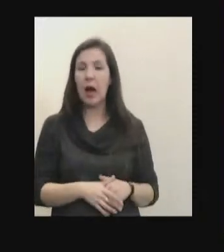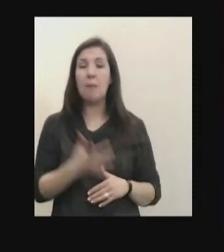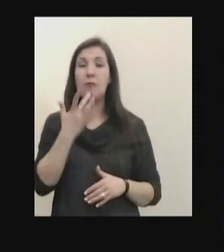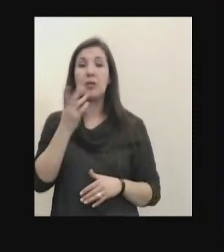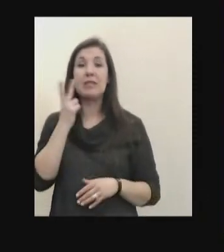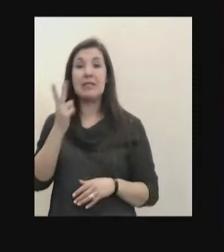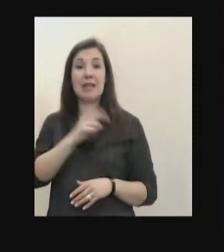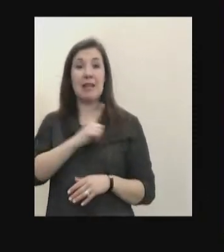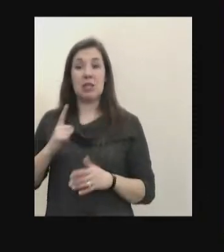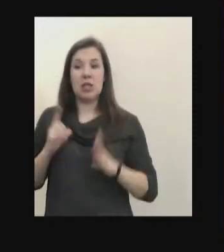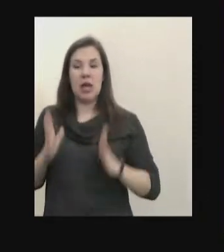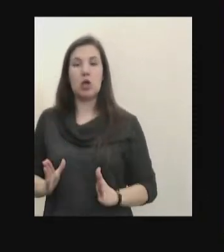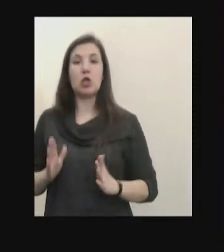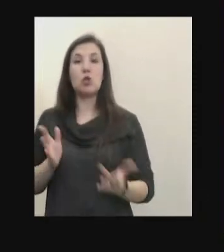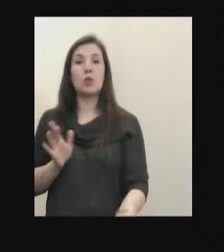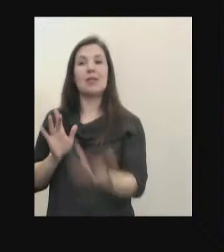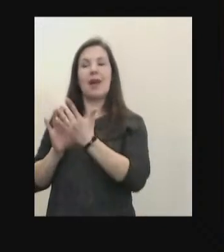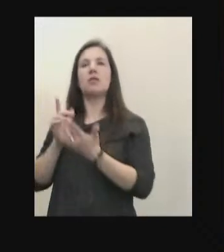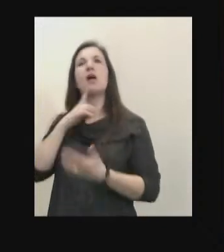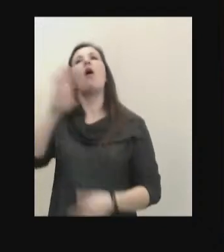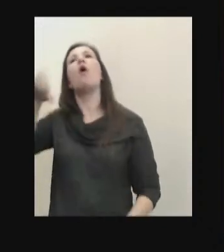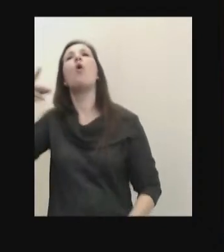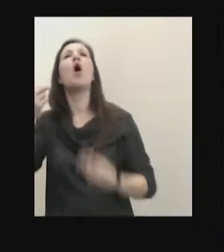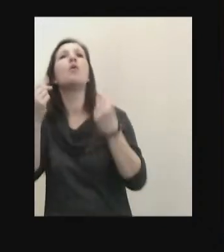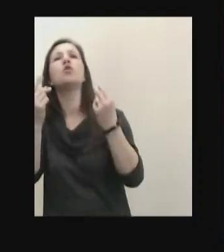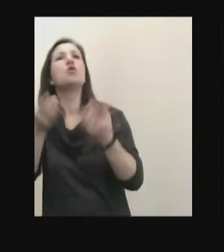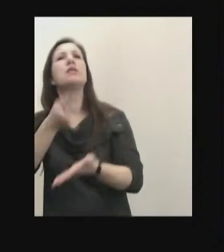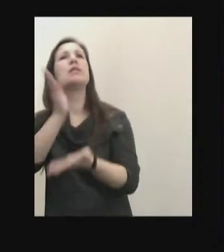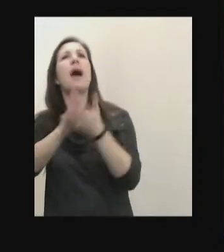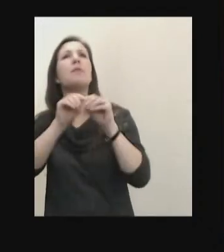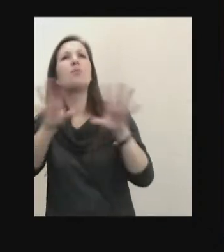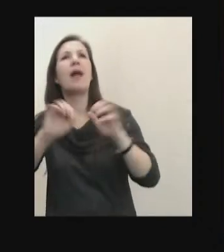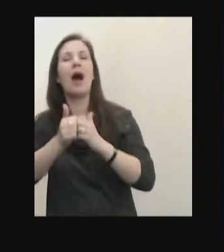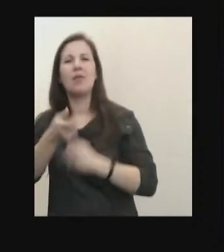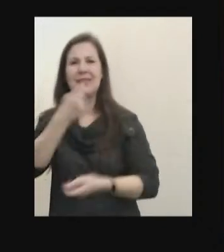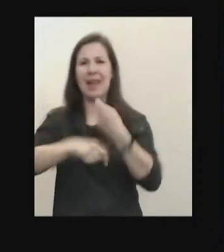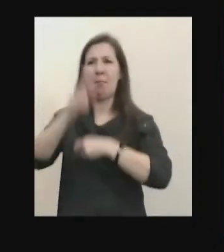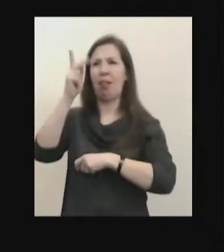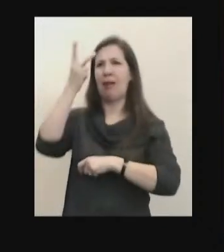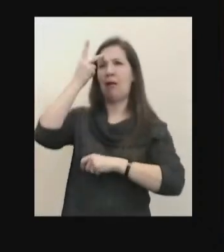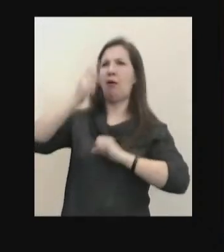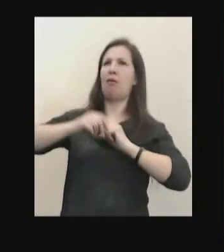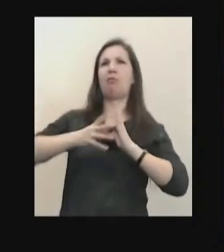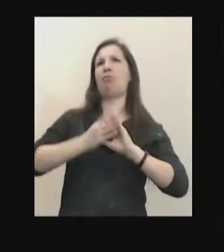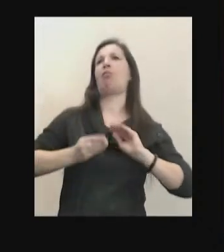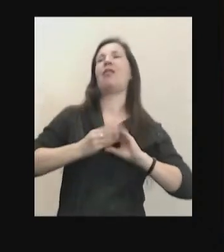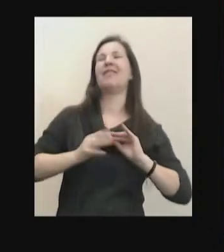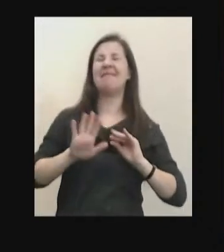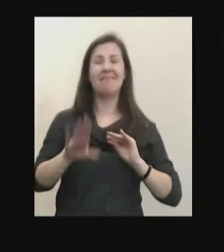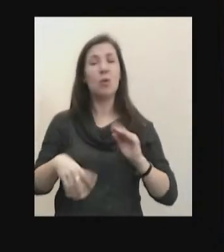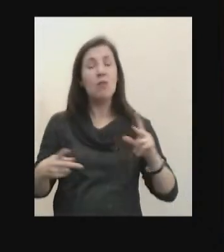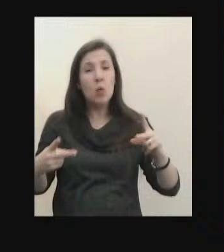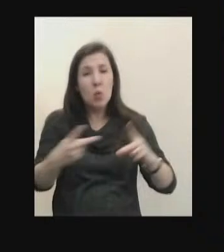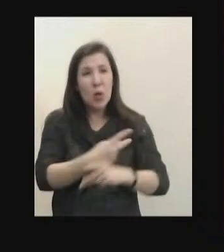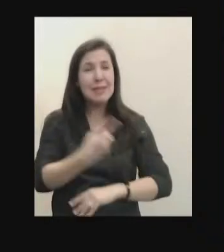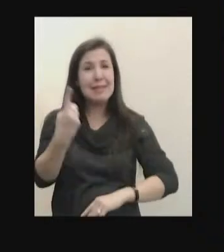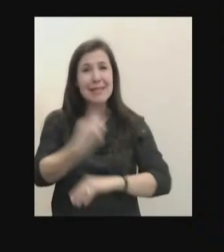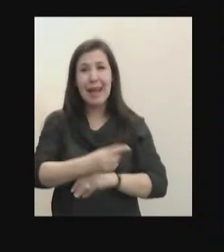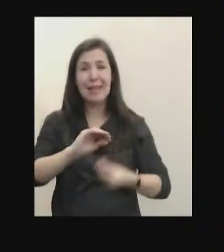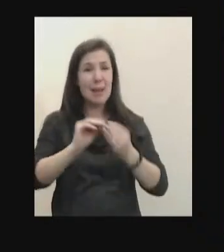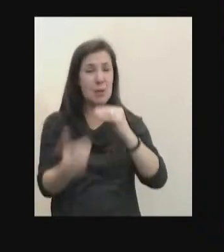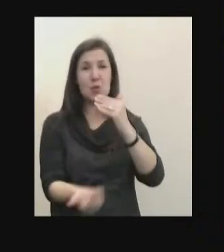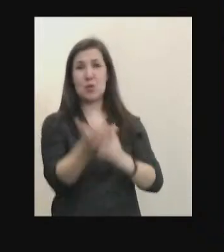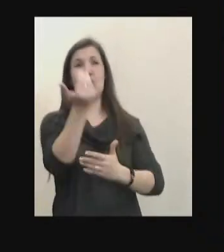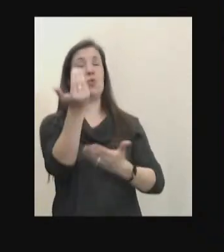to say, what can we do to stop the spread than politicizing this. We had the worst day on record of new cases in Erie